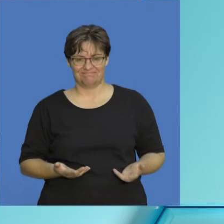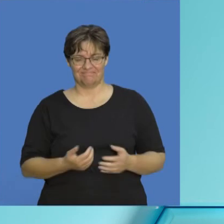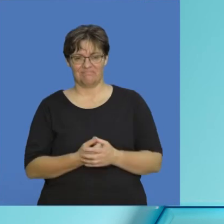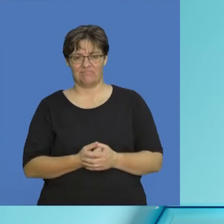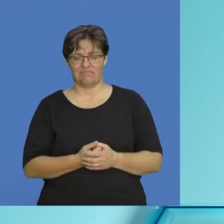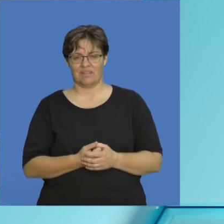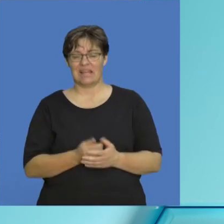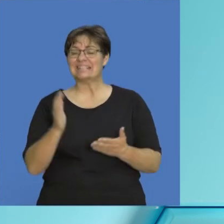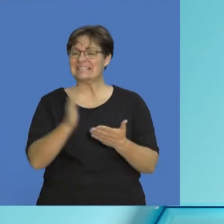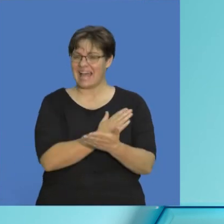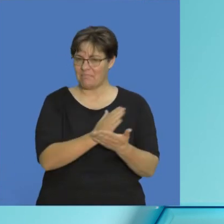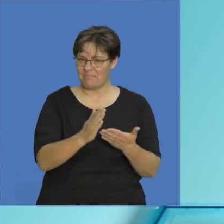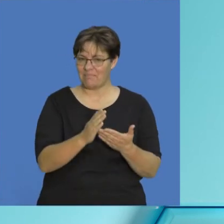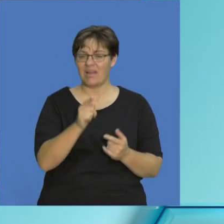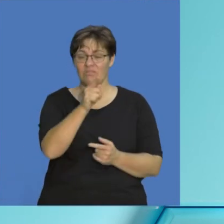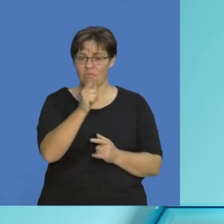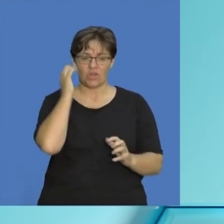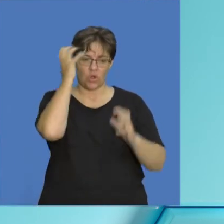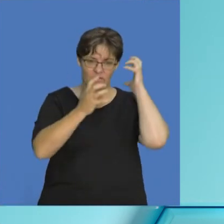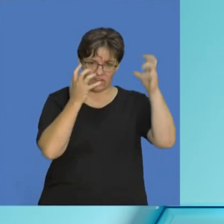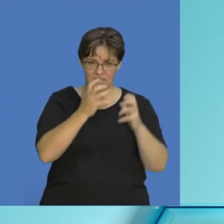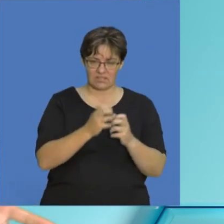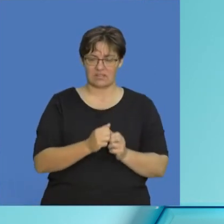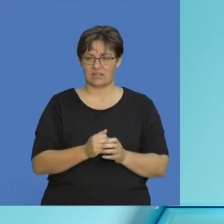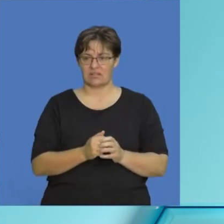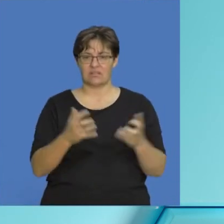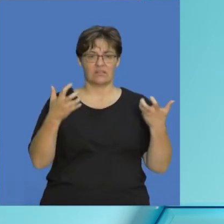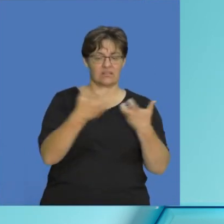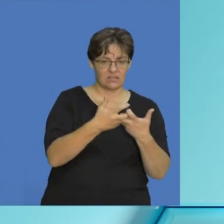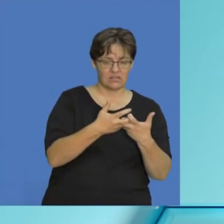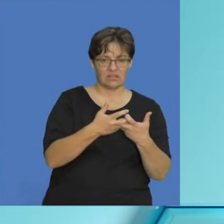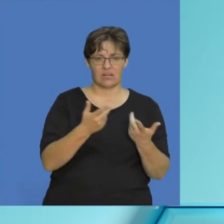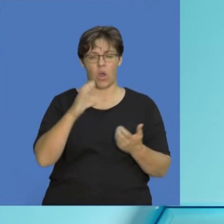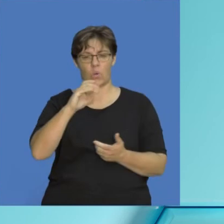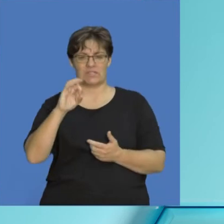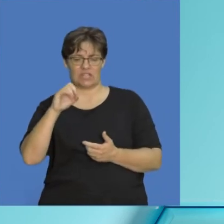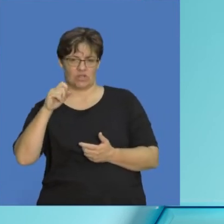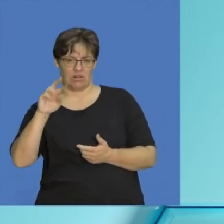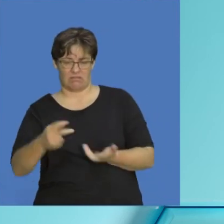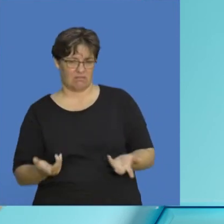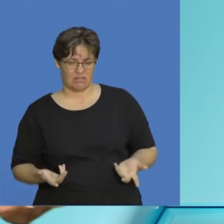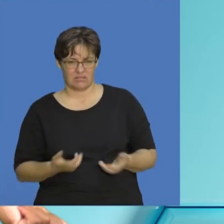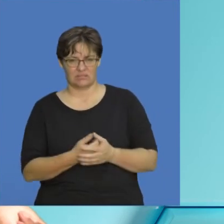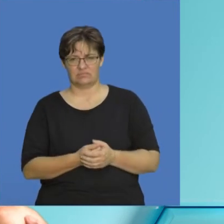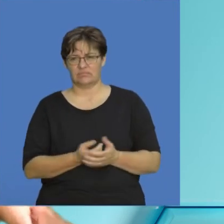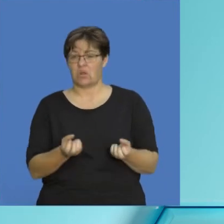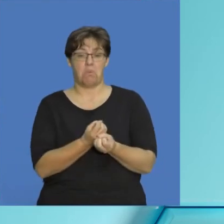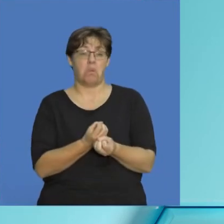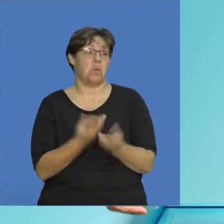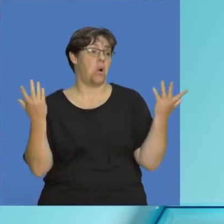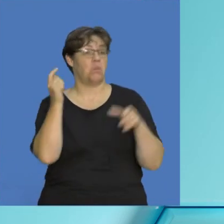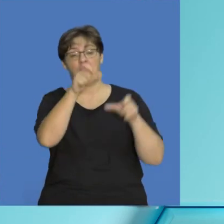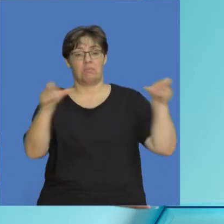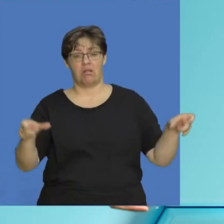certain, okay? But sometimes don't confuse something called causation and correlation. I mean, let's